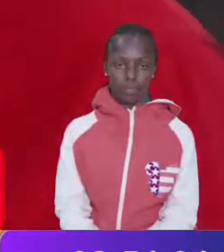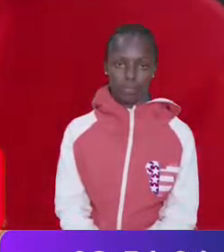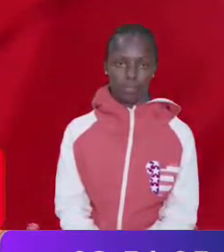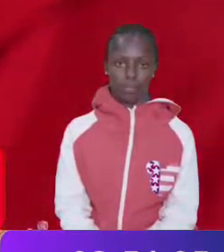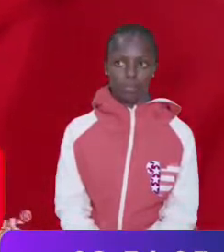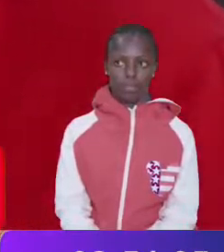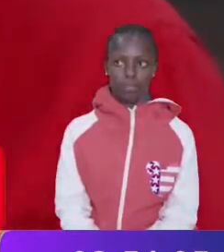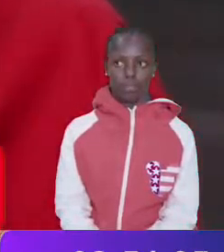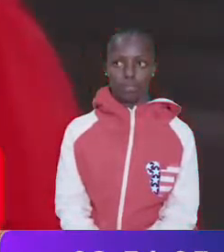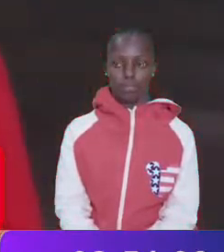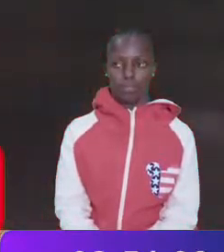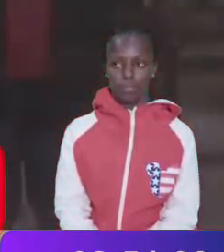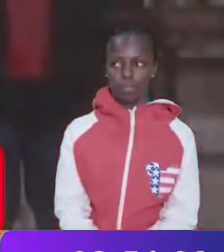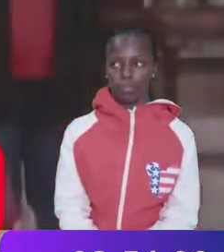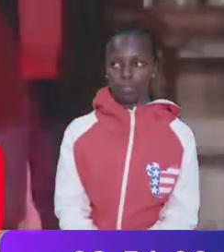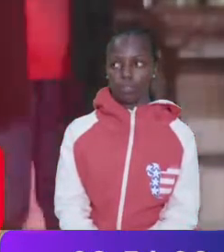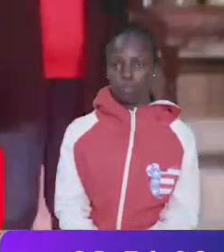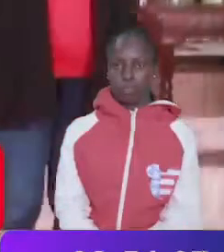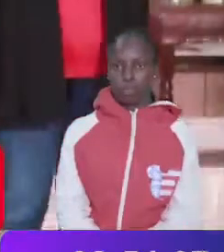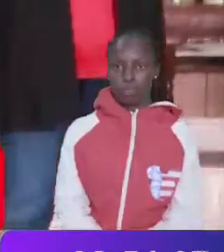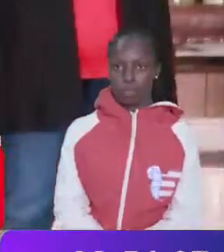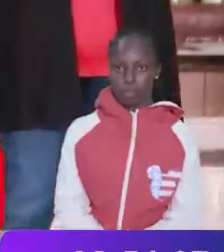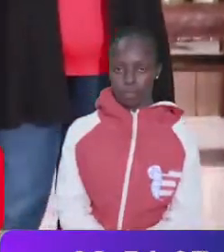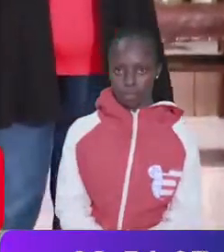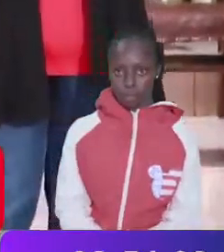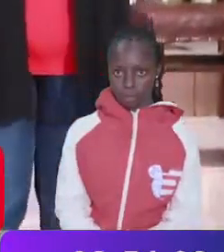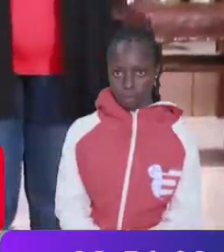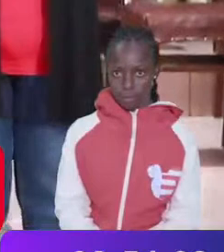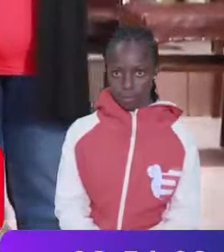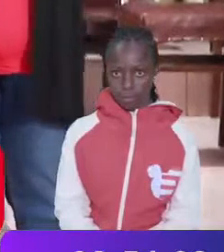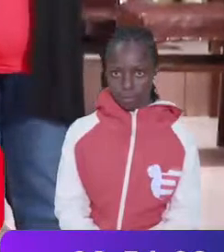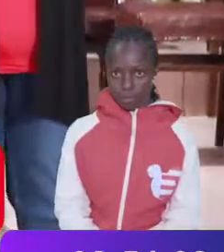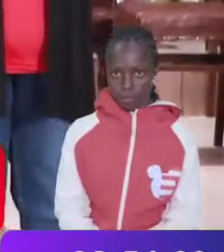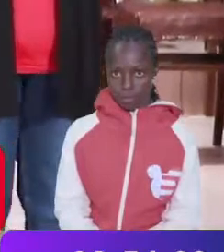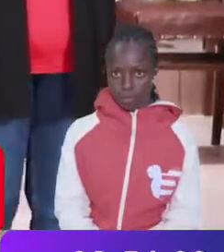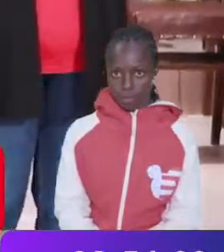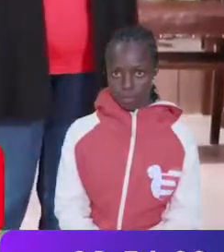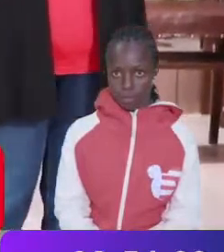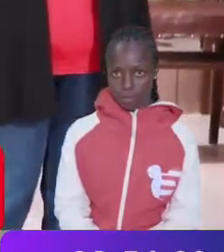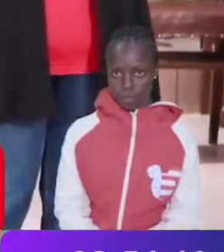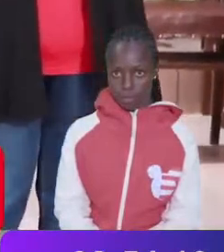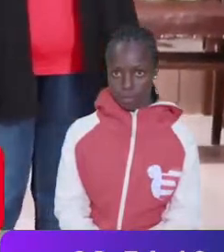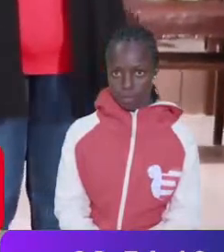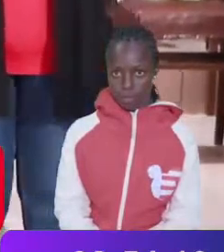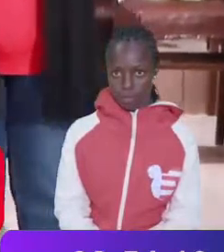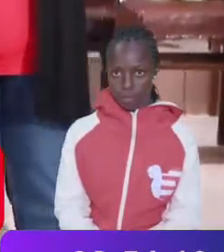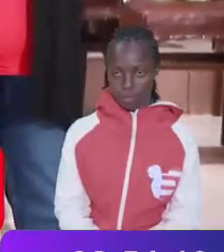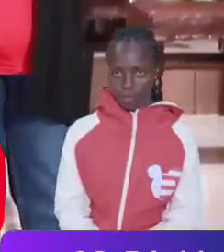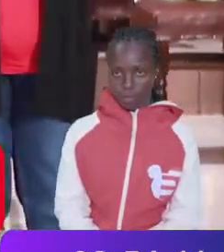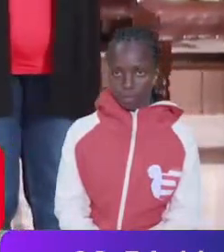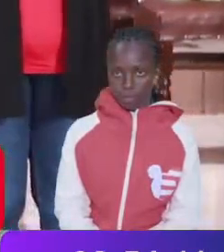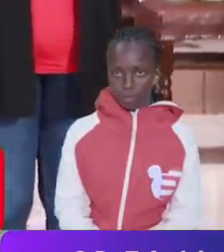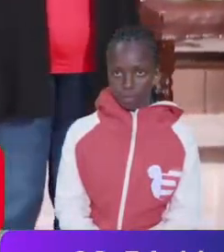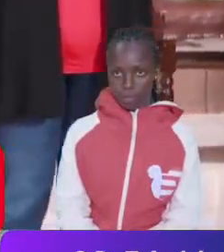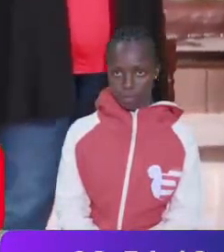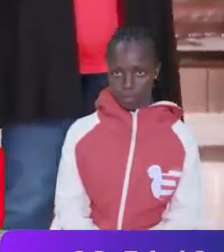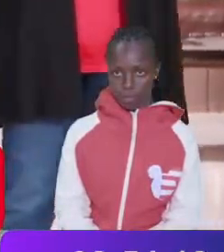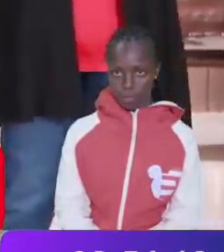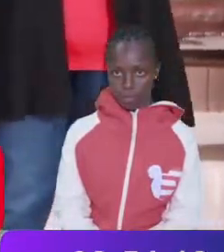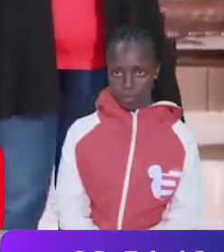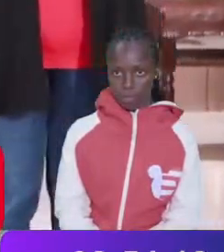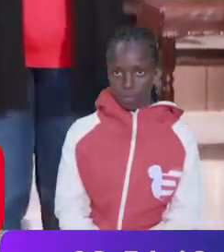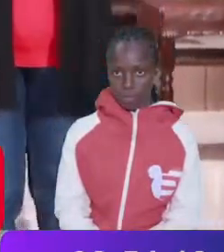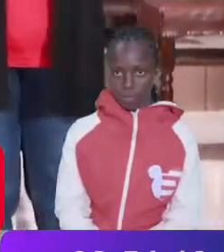wa kuabudu, hakuna mwingine wa kushukuru ila ni wewe. Hakuna mwingine wa kusifu, hakuna mwingine wa kuabudu ila ni